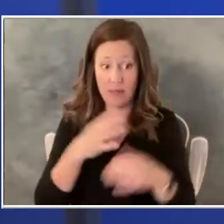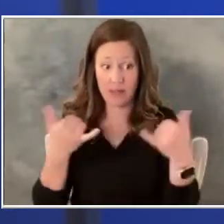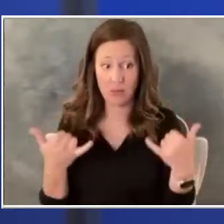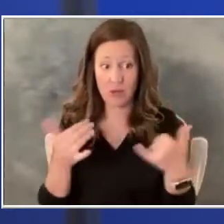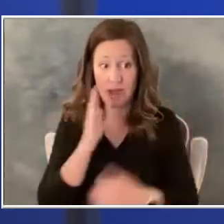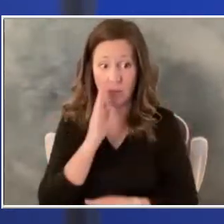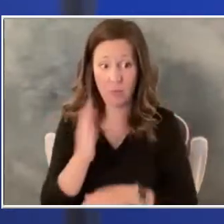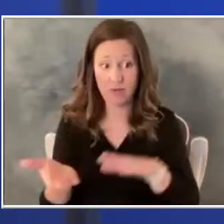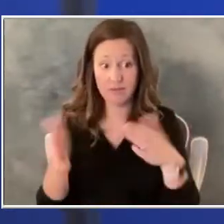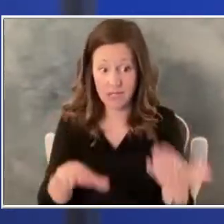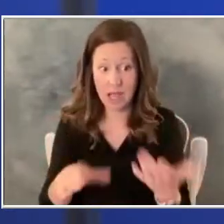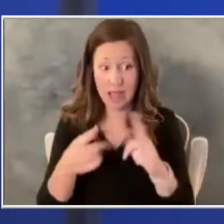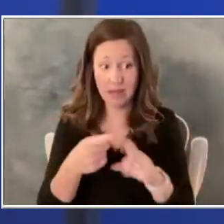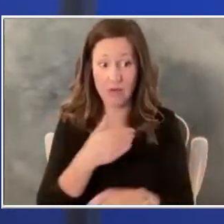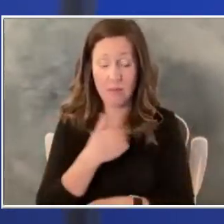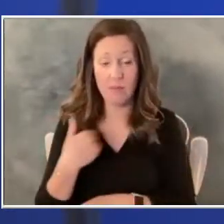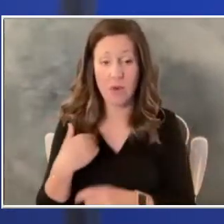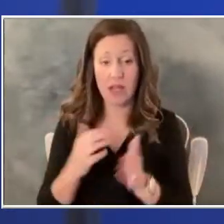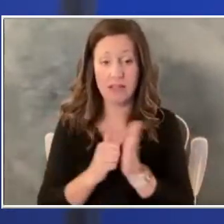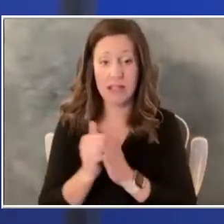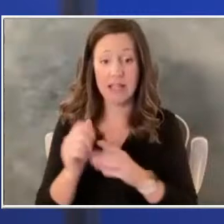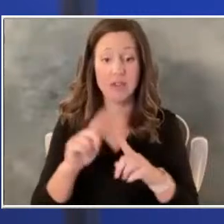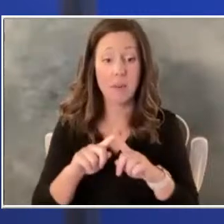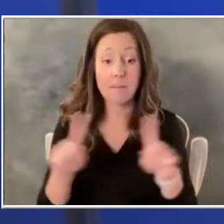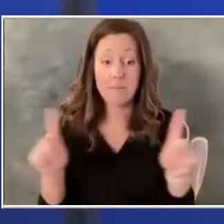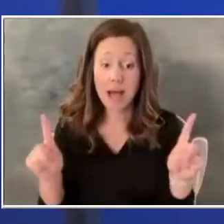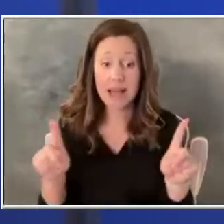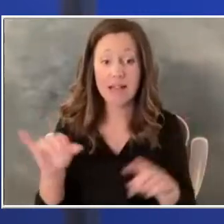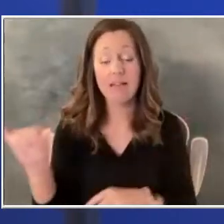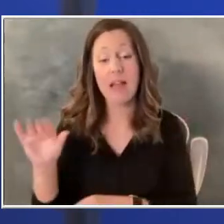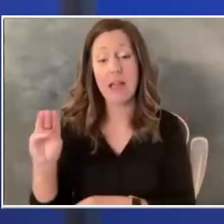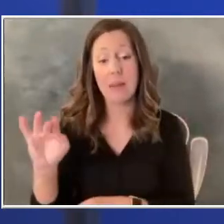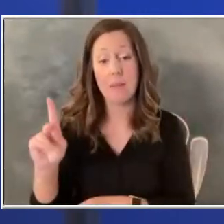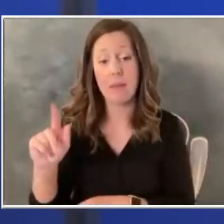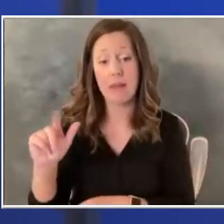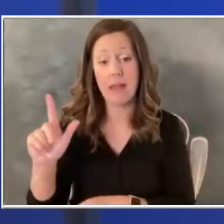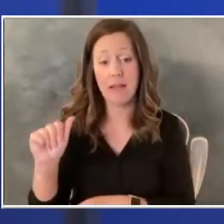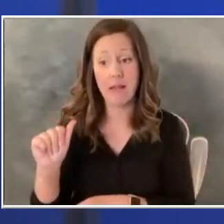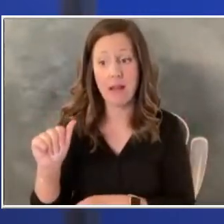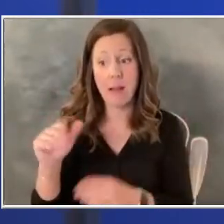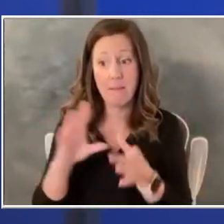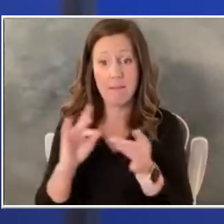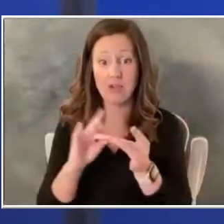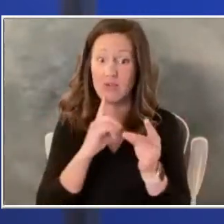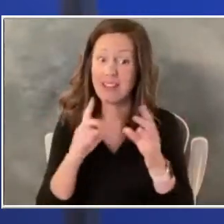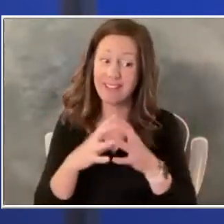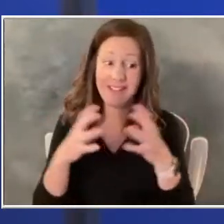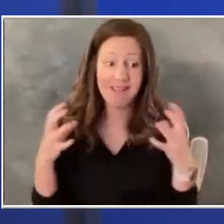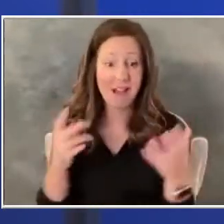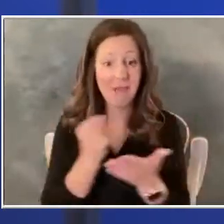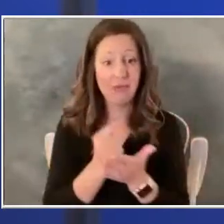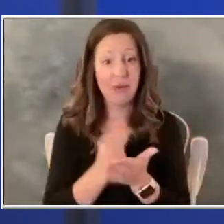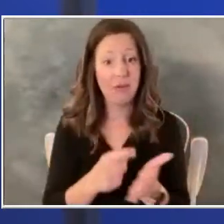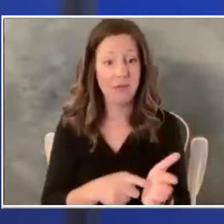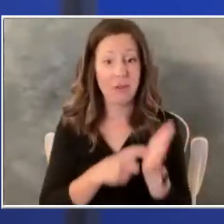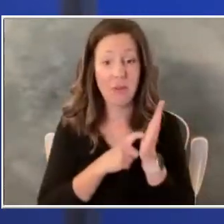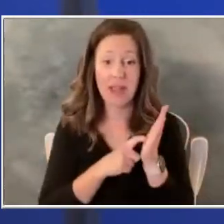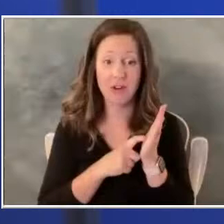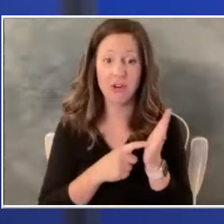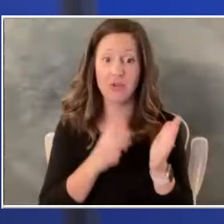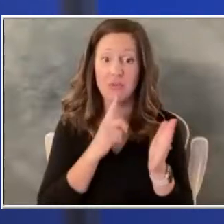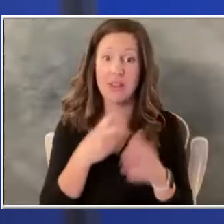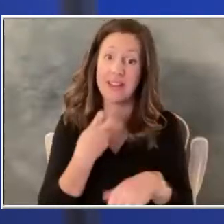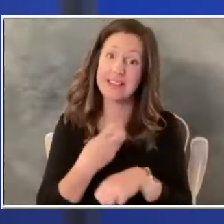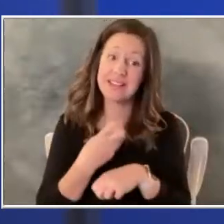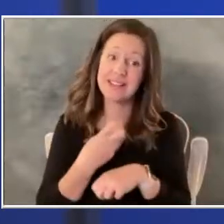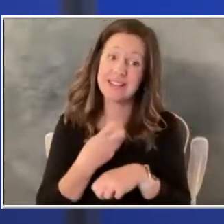cancer. But they, as Mikayla mentioned, they have to go through a lot of treatment that is very difficult